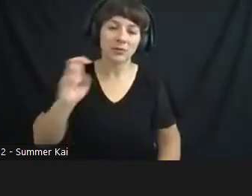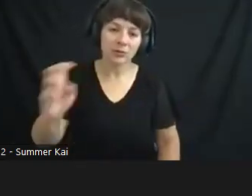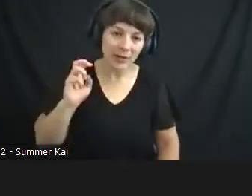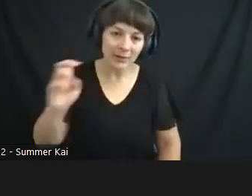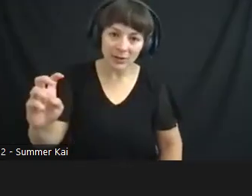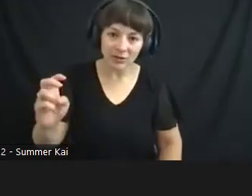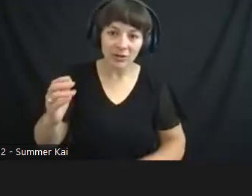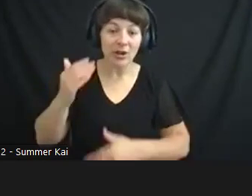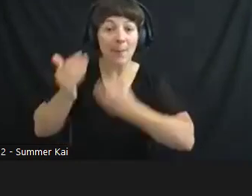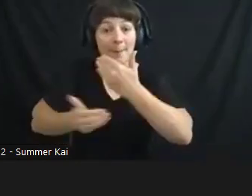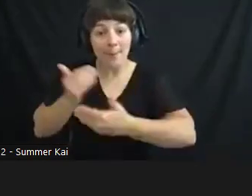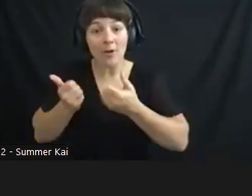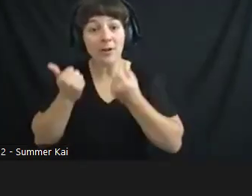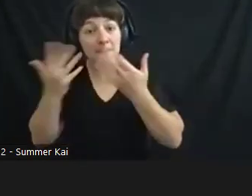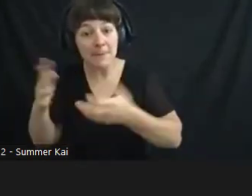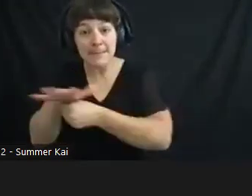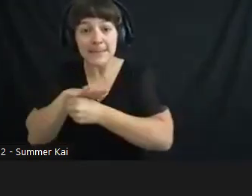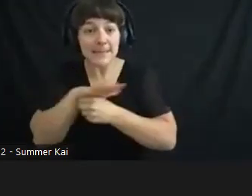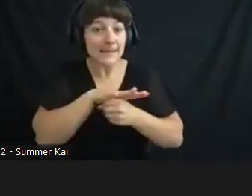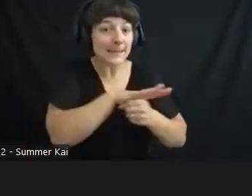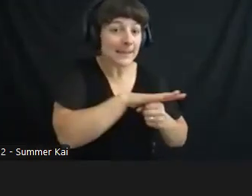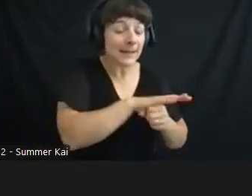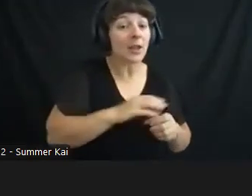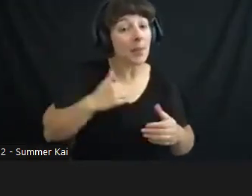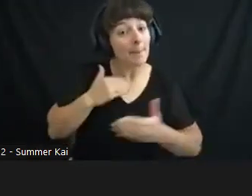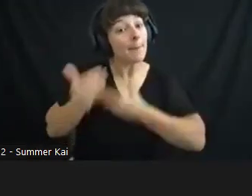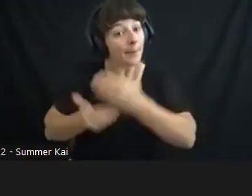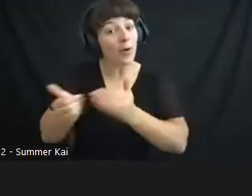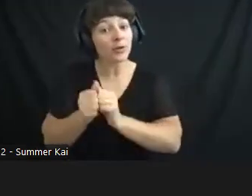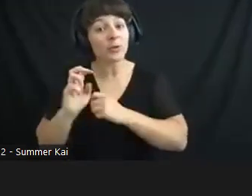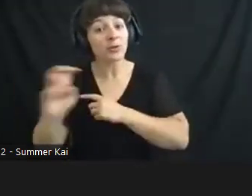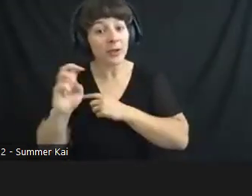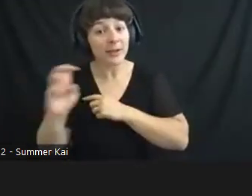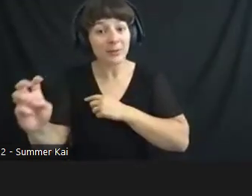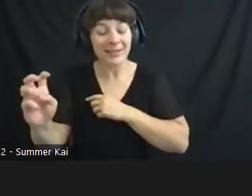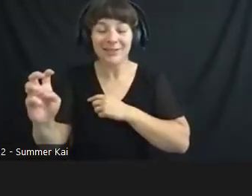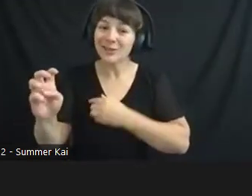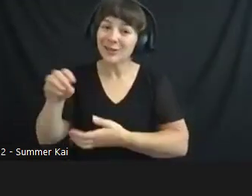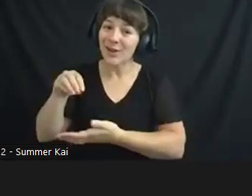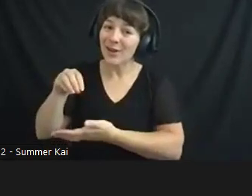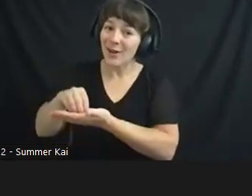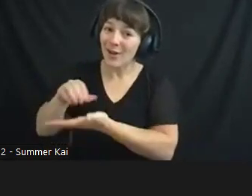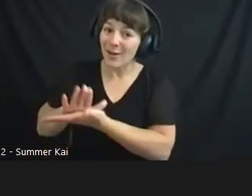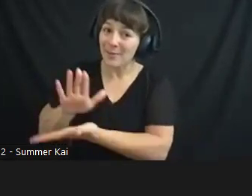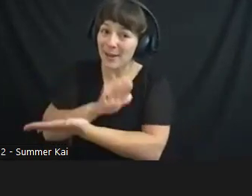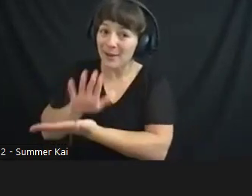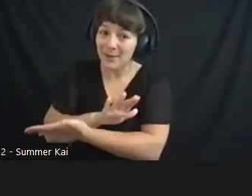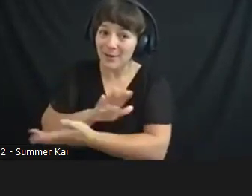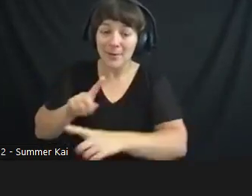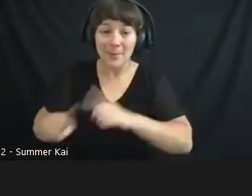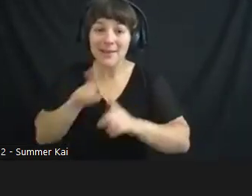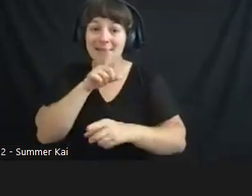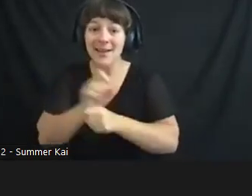other areas, and we've made progress in transportation on paper. We have not made it in